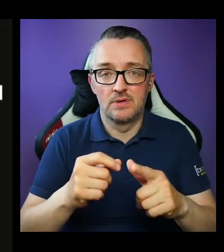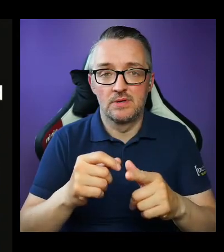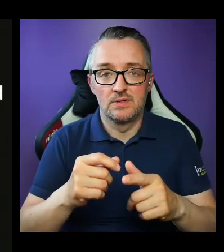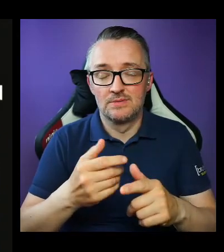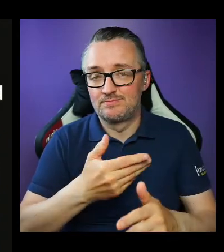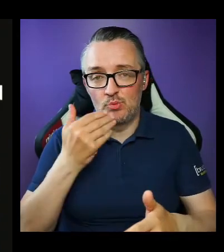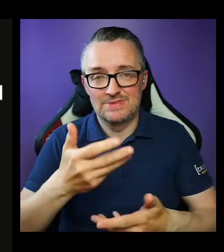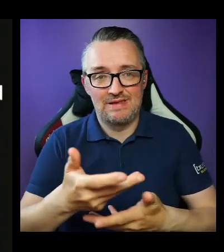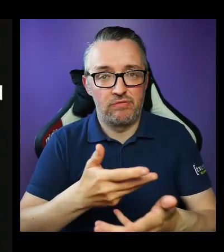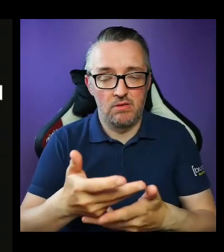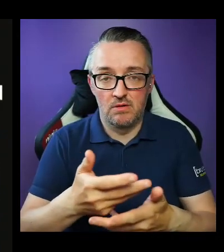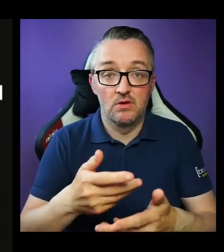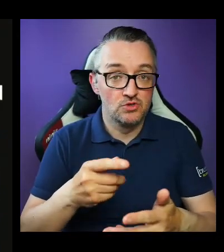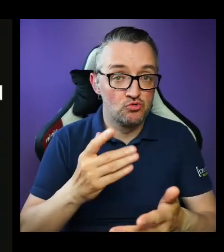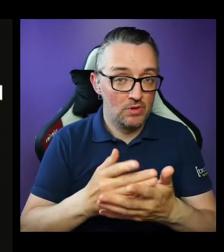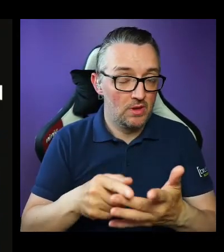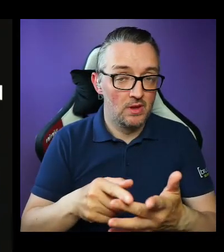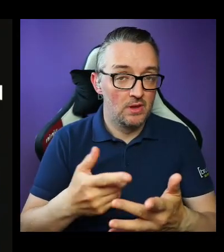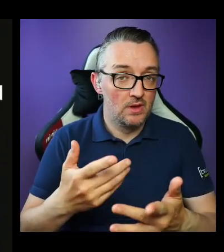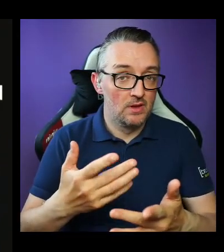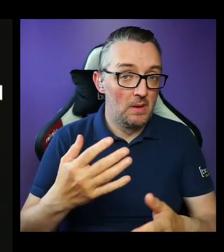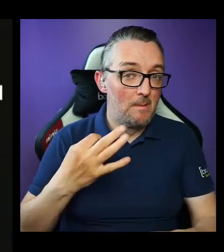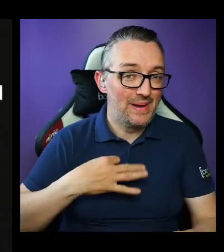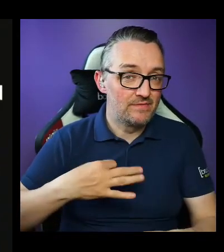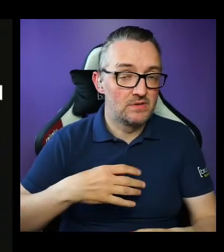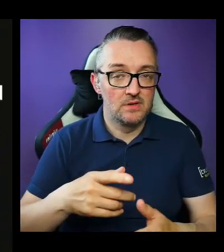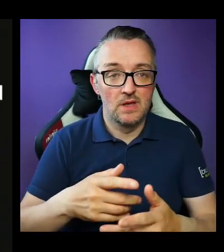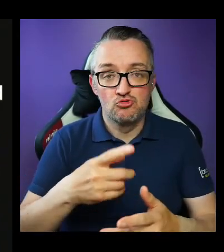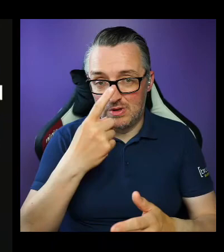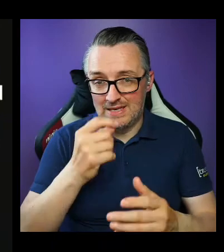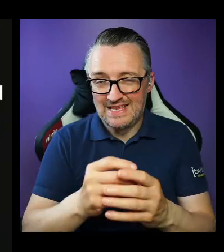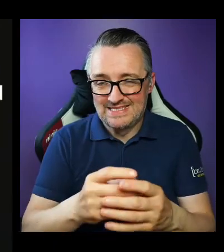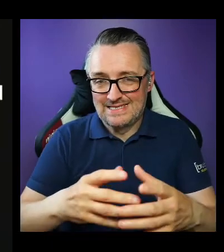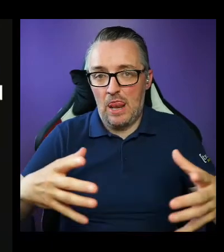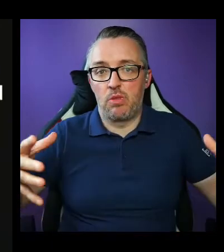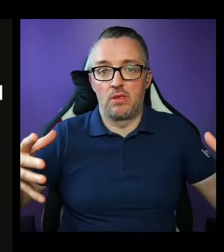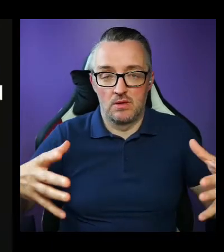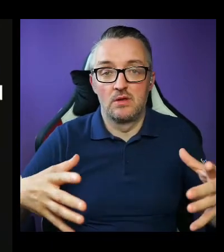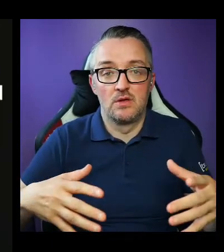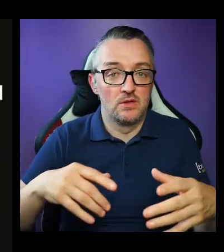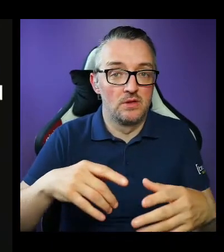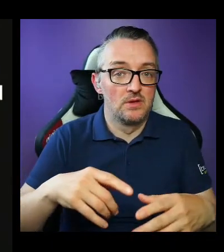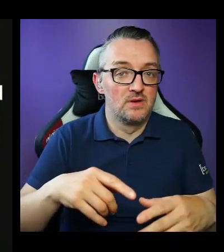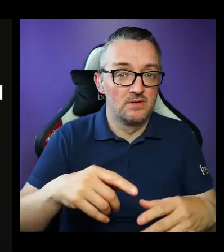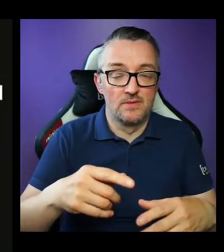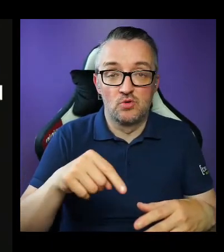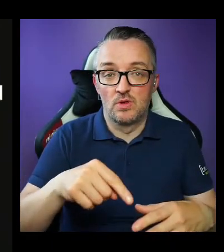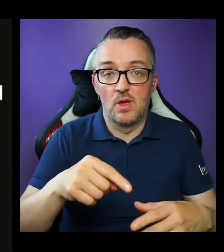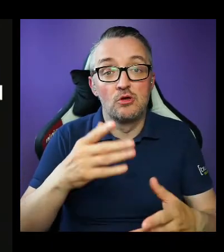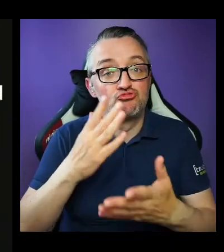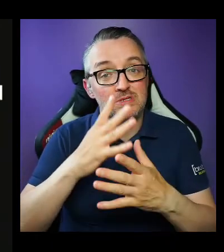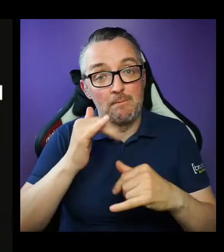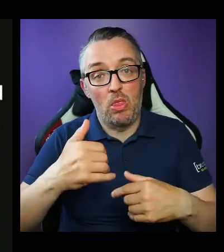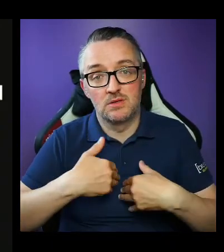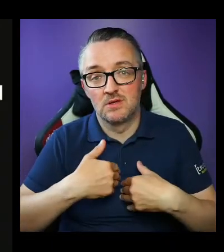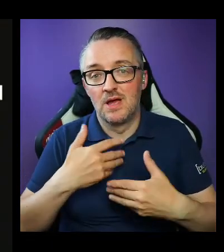there are various advantages. It's highly scalable, and that's something that, yeah, as I mentioned at Trustball,